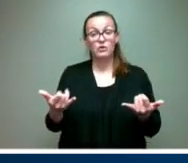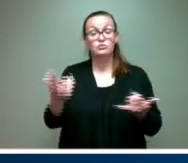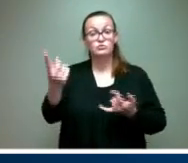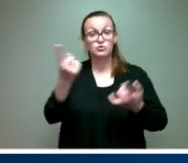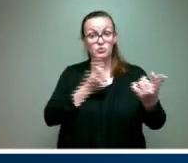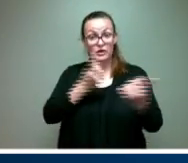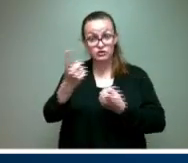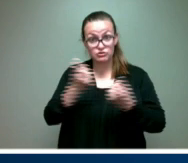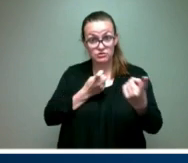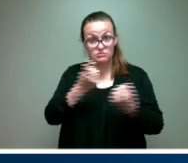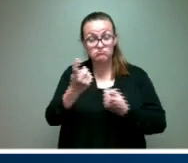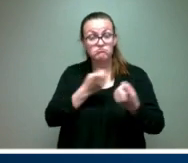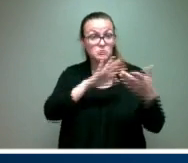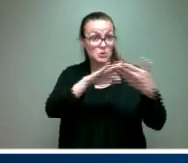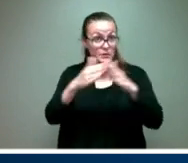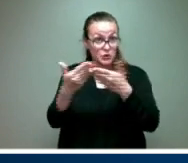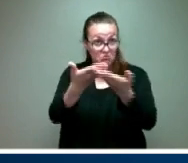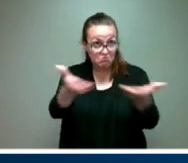the community.